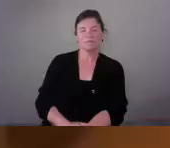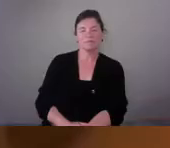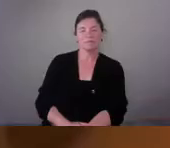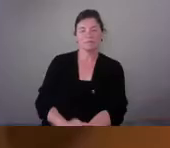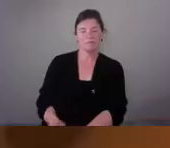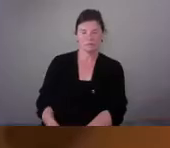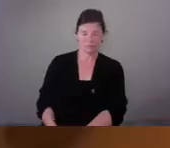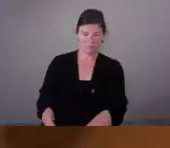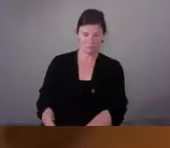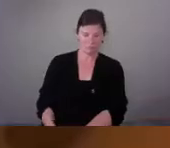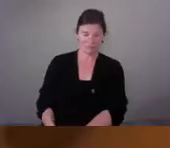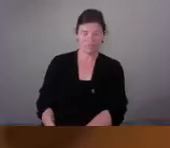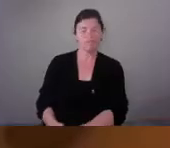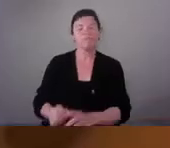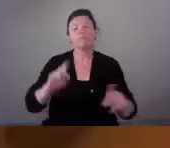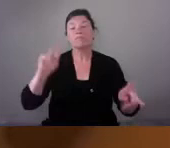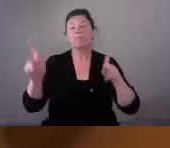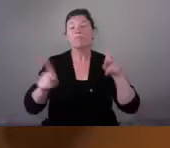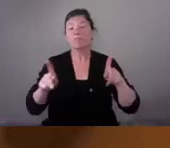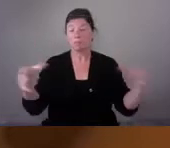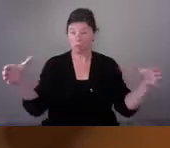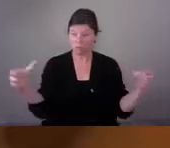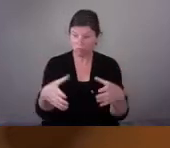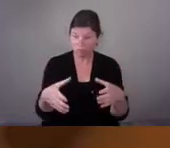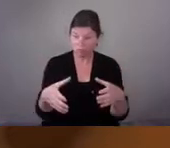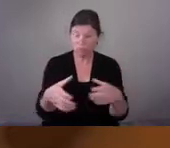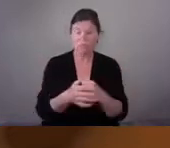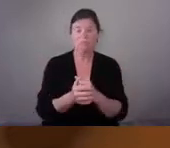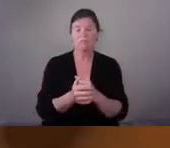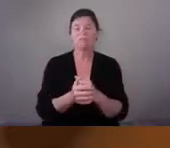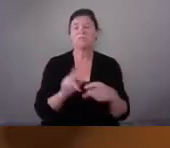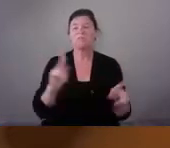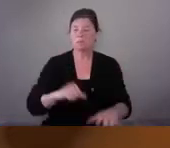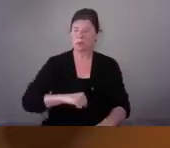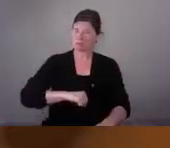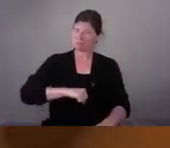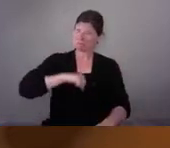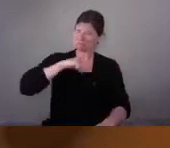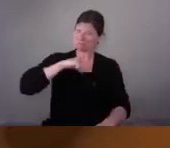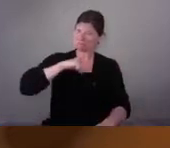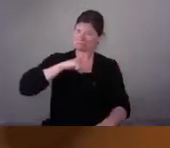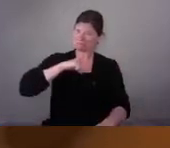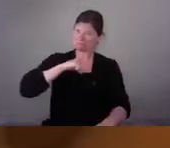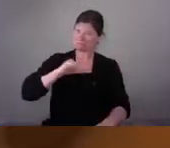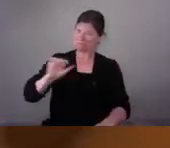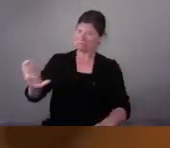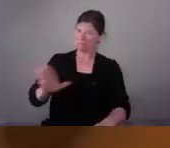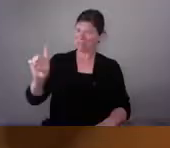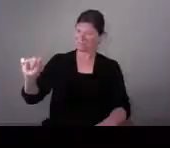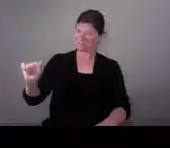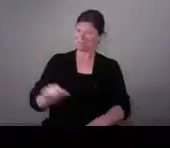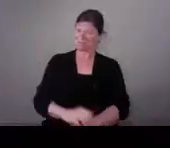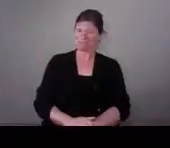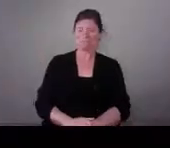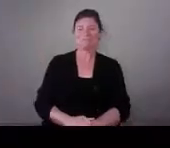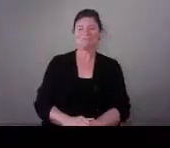People getting together and being proud of their disability.